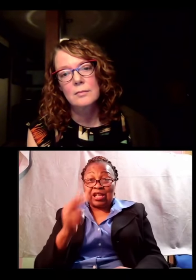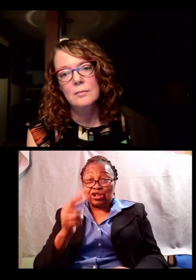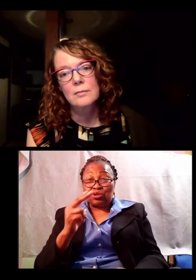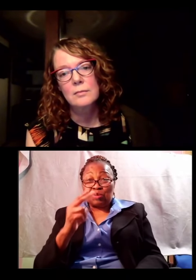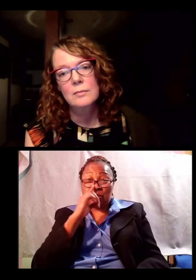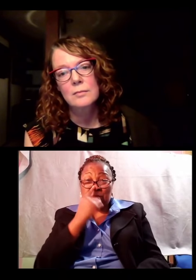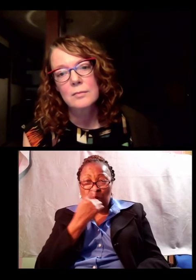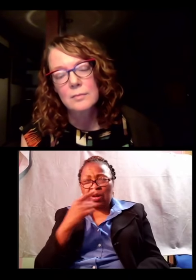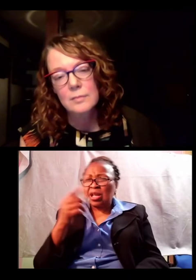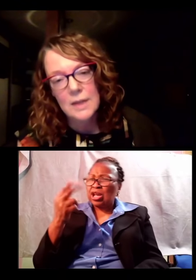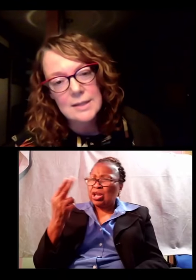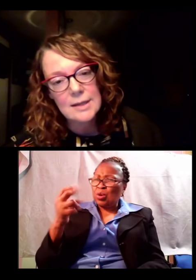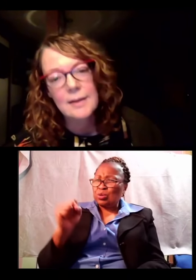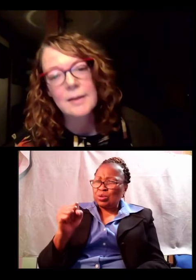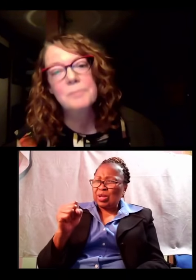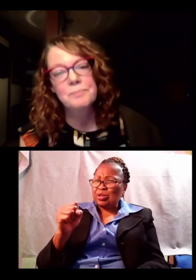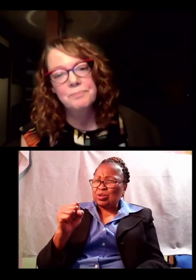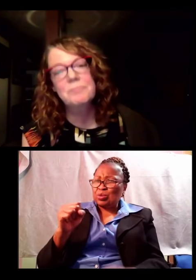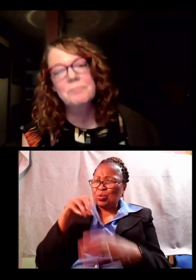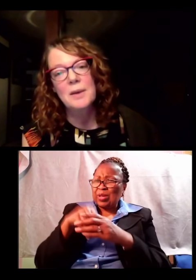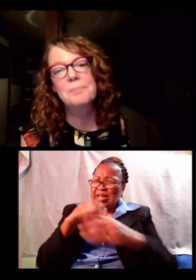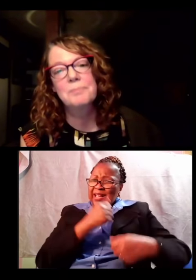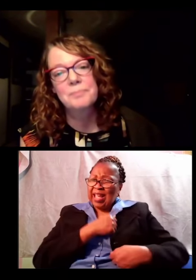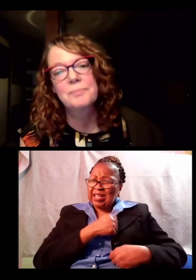high school in Canada? Yes, I did.